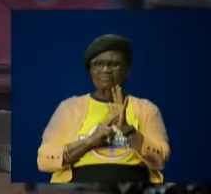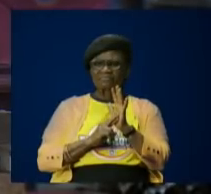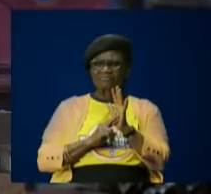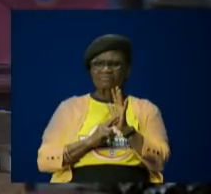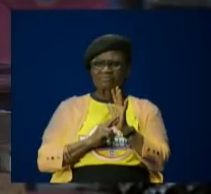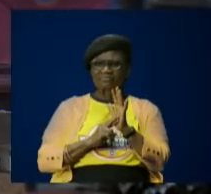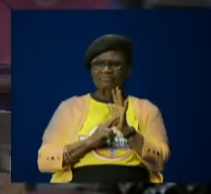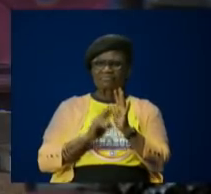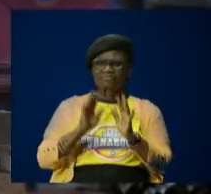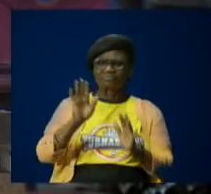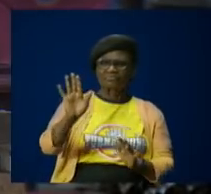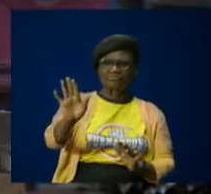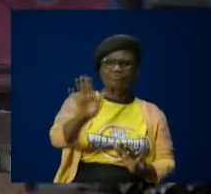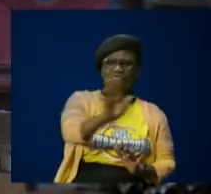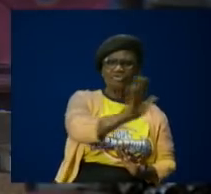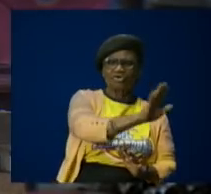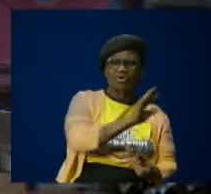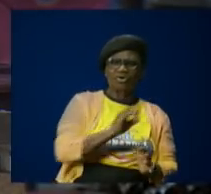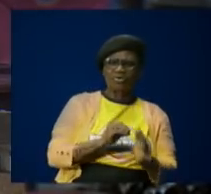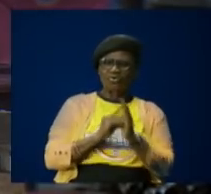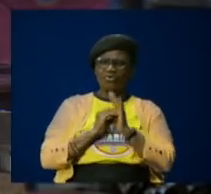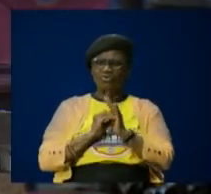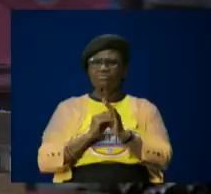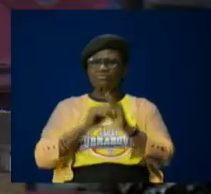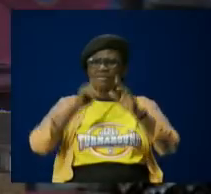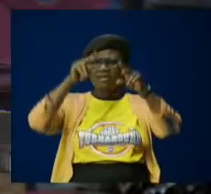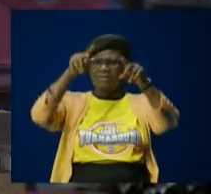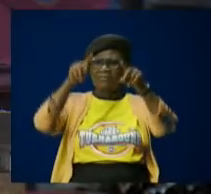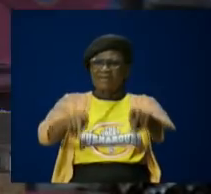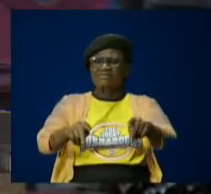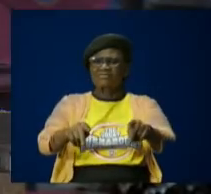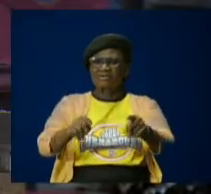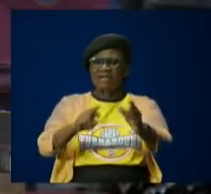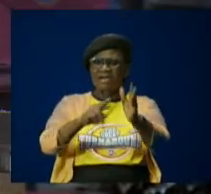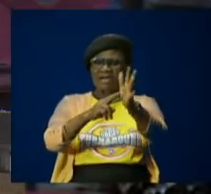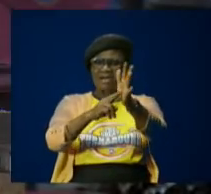Your own personal request.